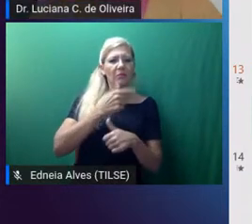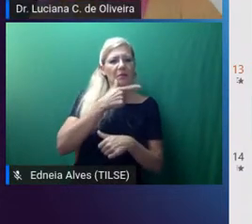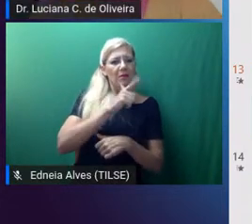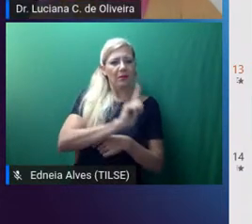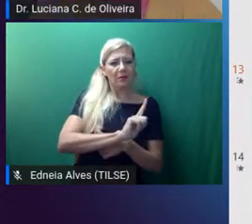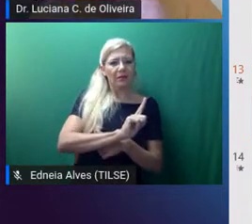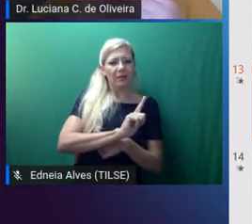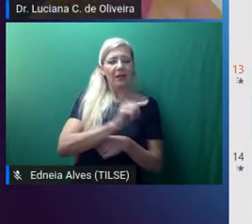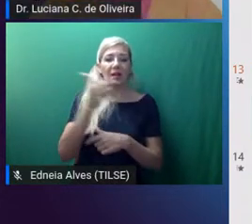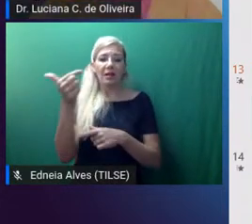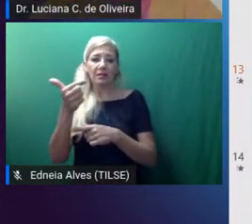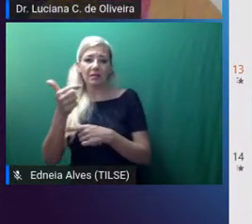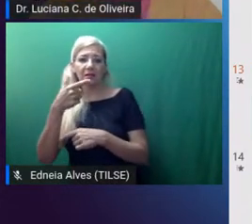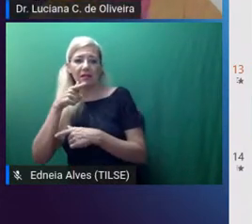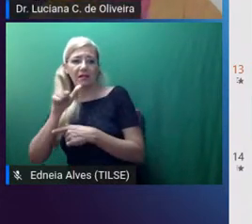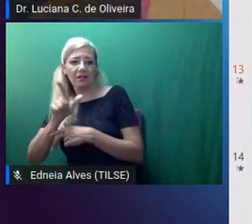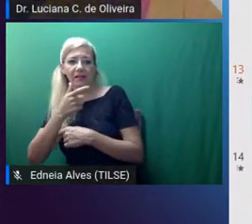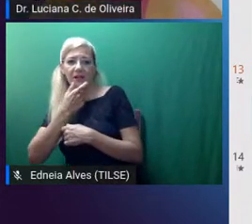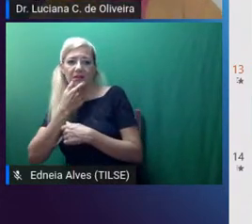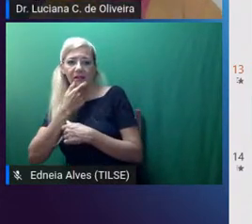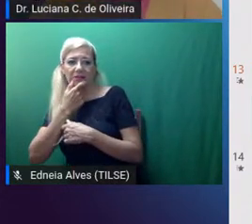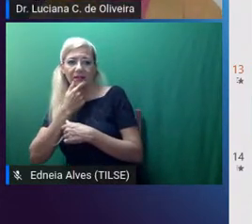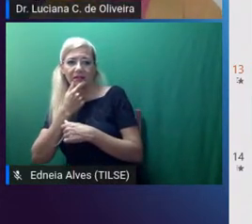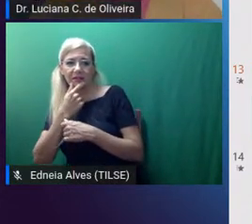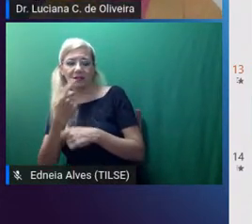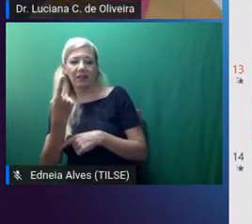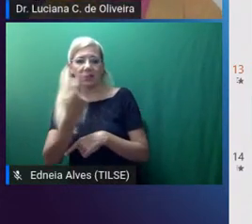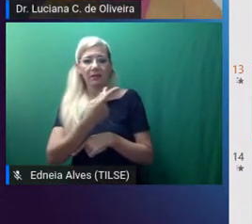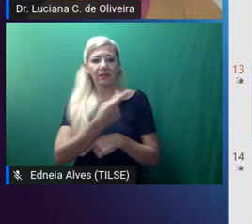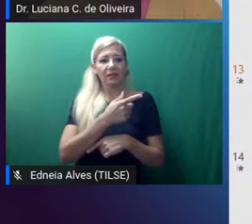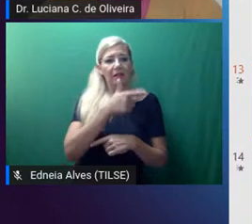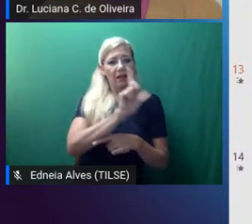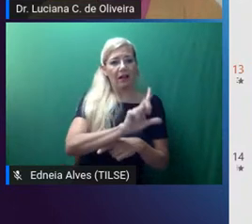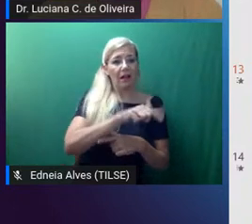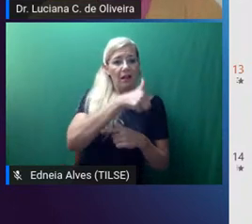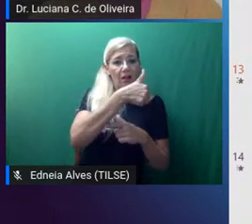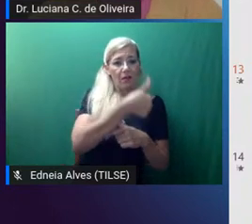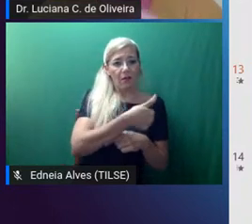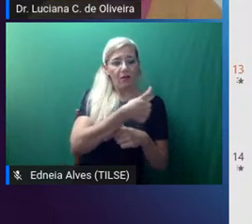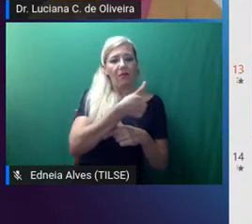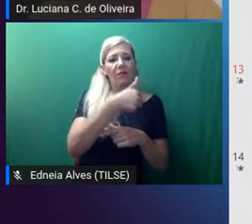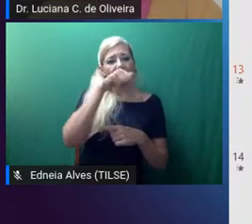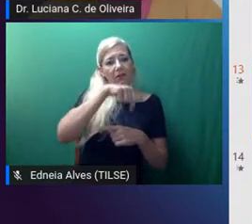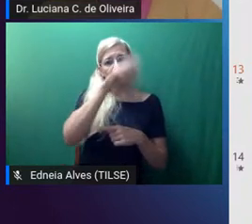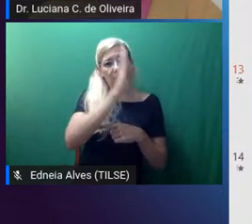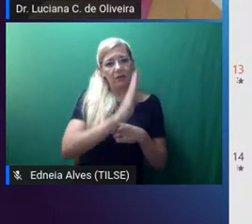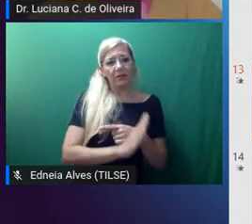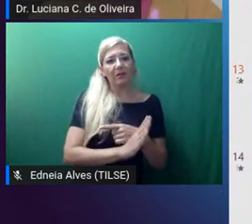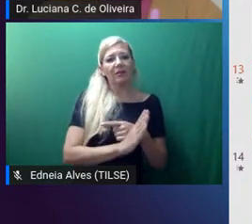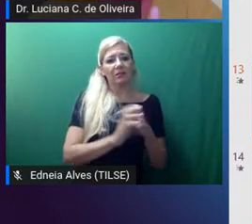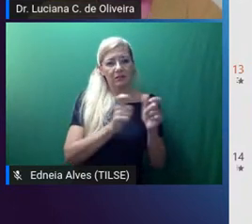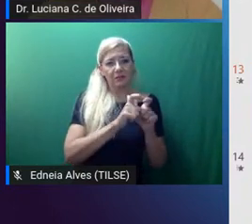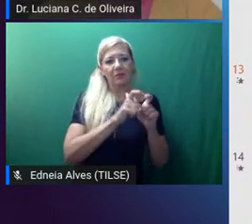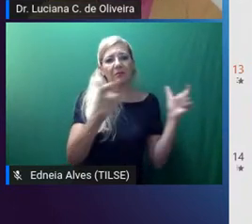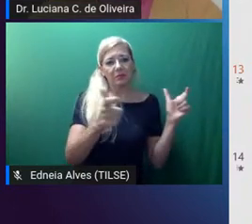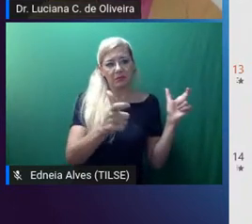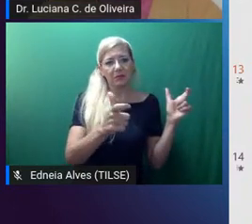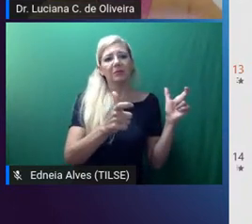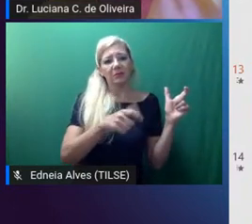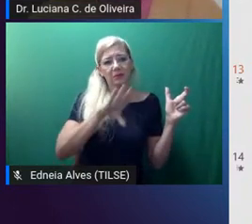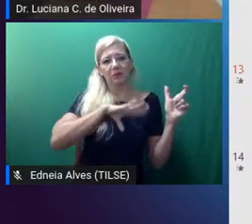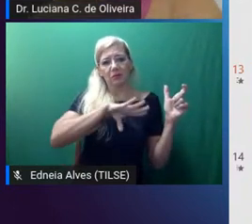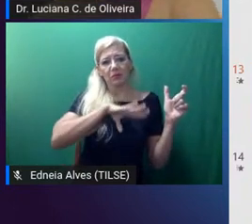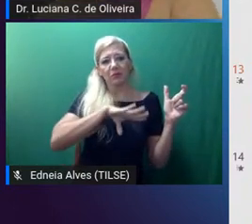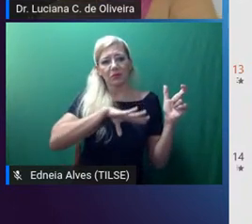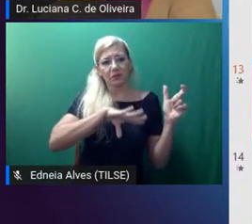second language is English. Your first language is going to be, in our case in Brazil, for the most part,